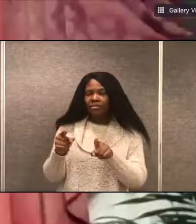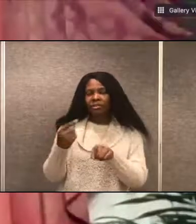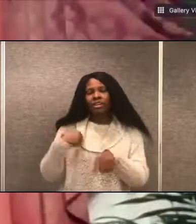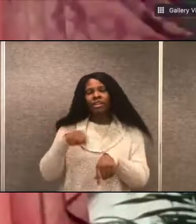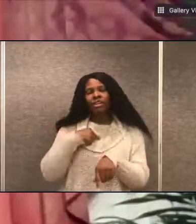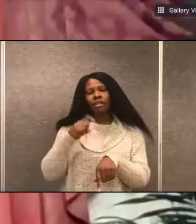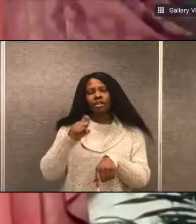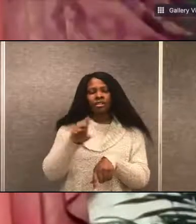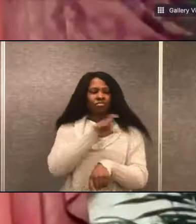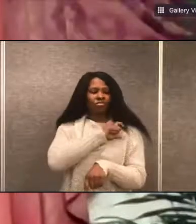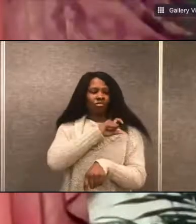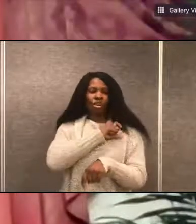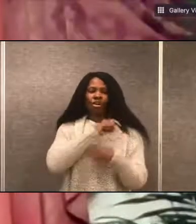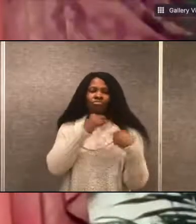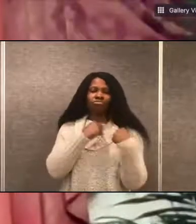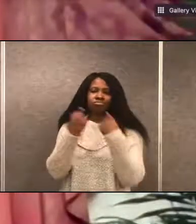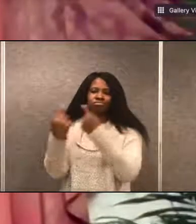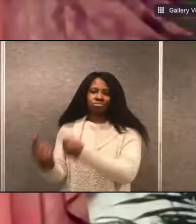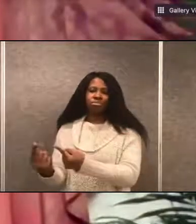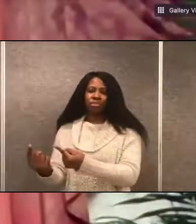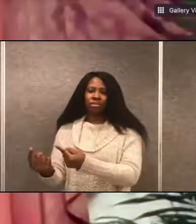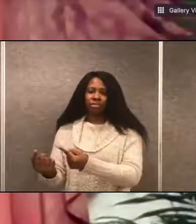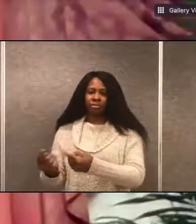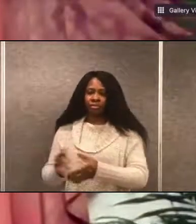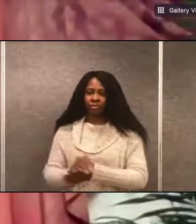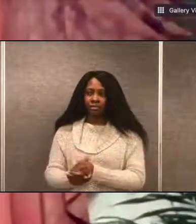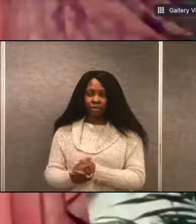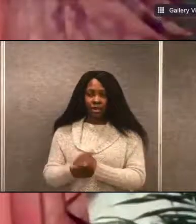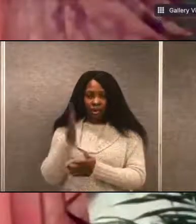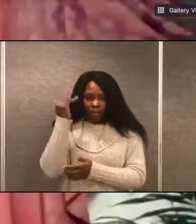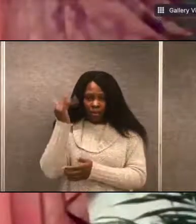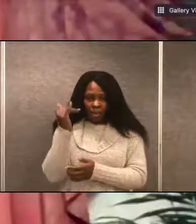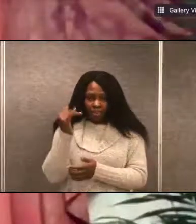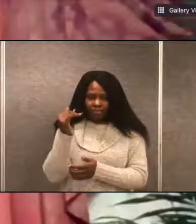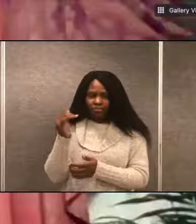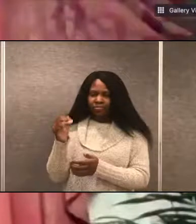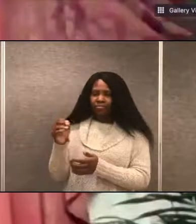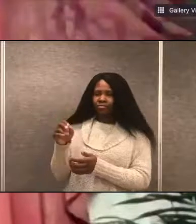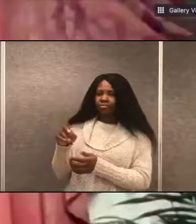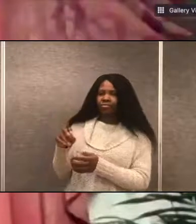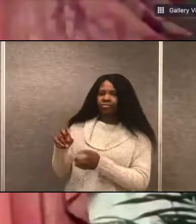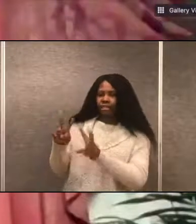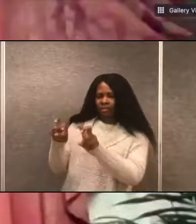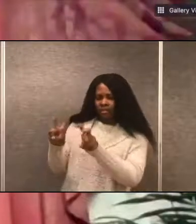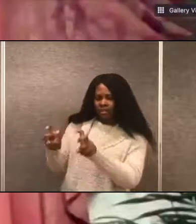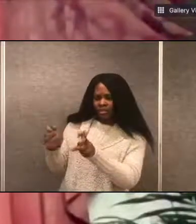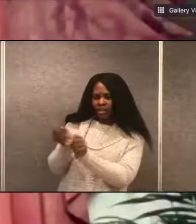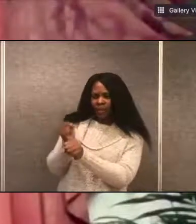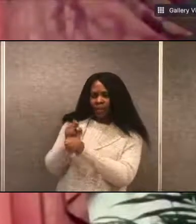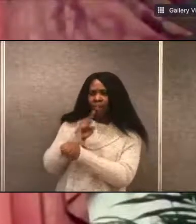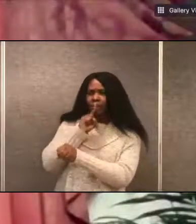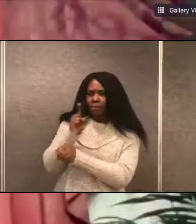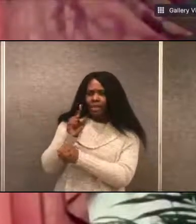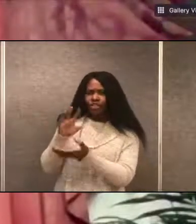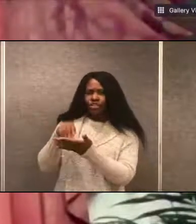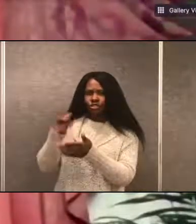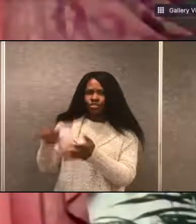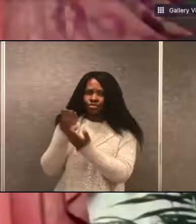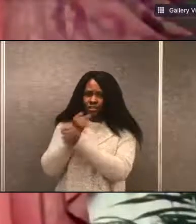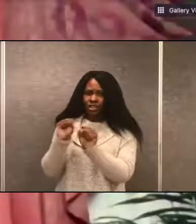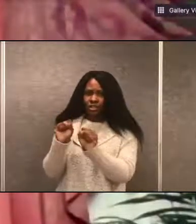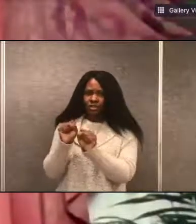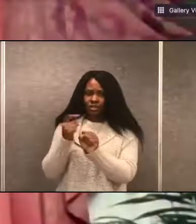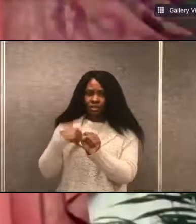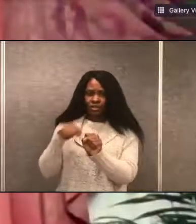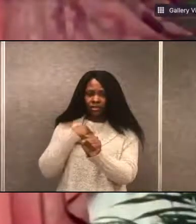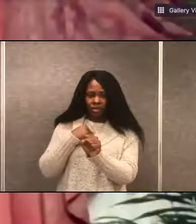local police or child protection just to do a wellness check and check up on the child. But we do keep close watch on